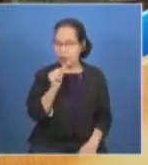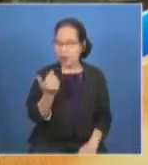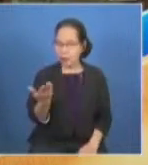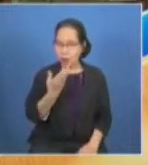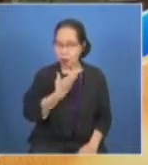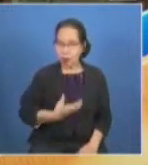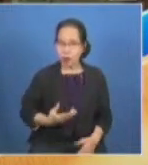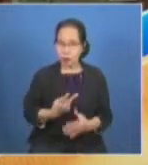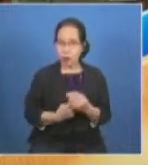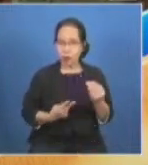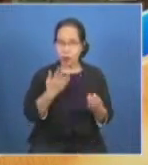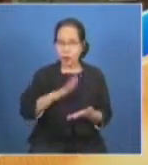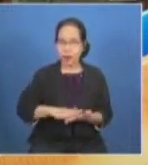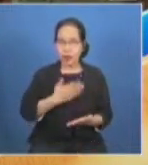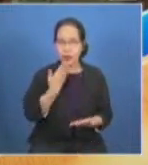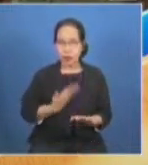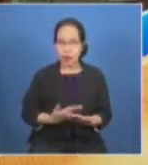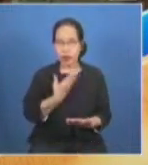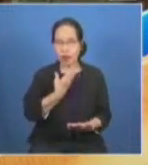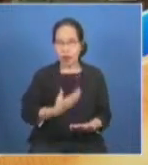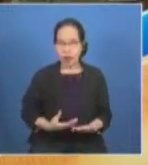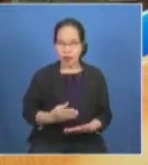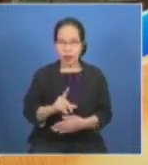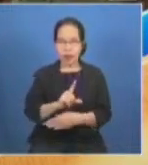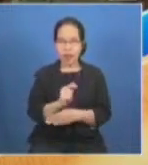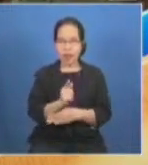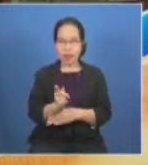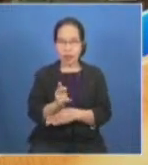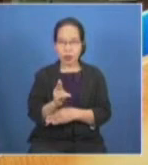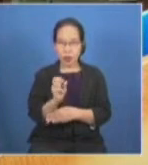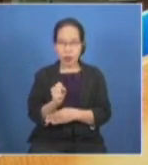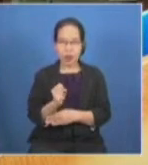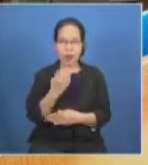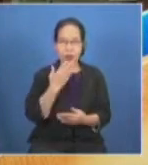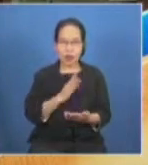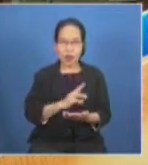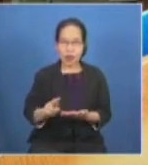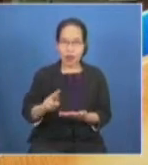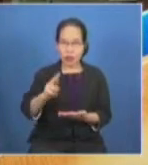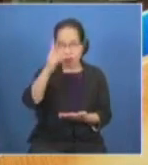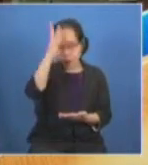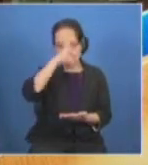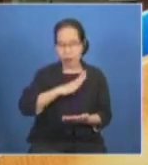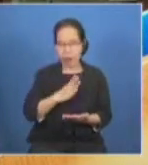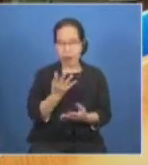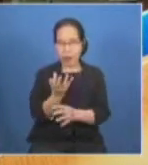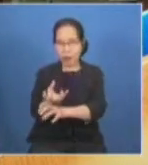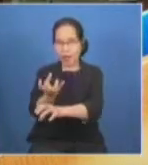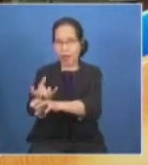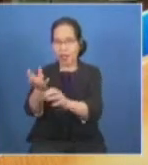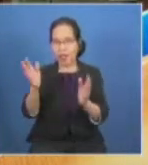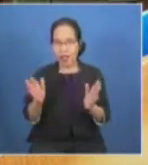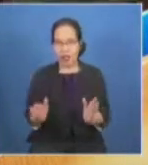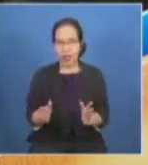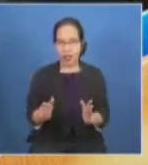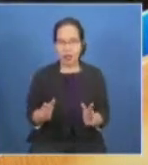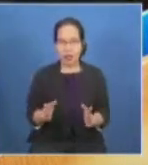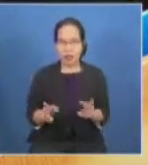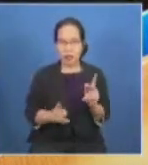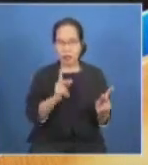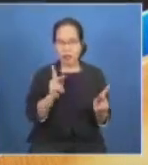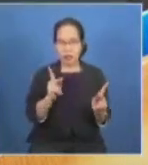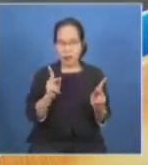you're good, you will not be hungry anymore. Lazarus was a very righteous person, but he was a